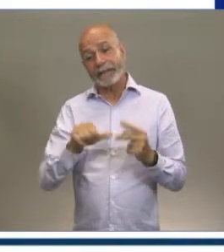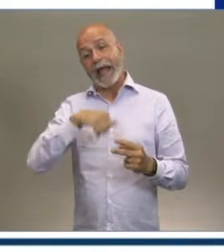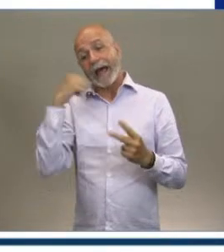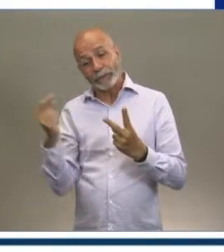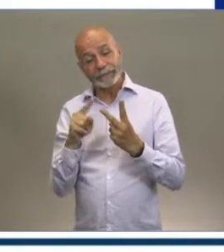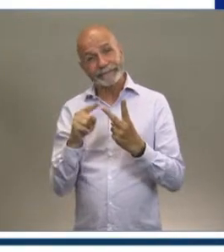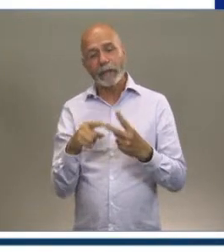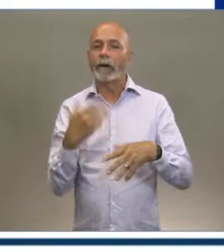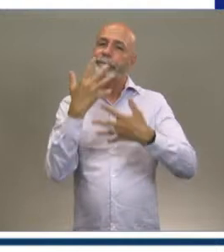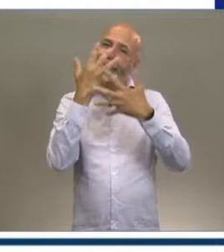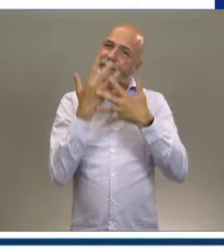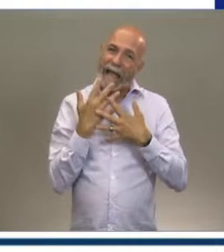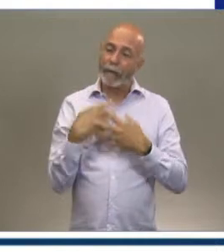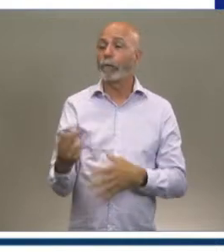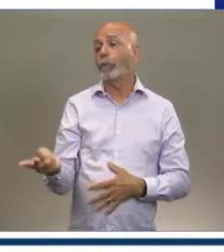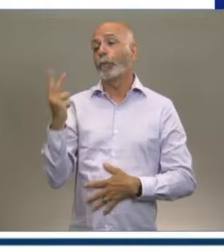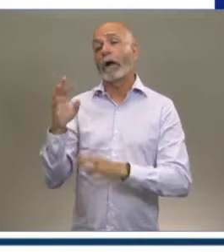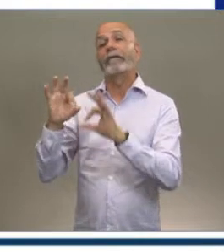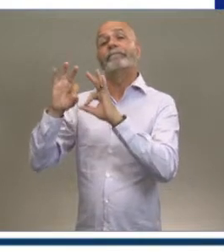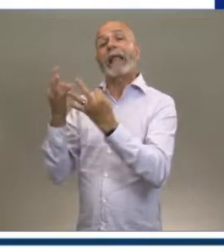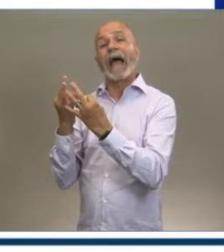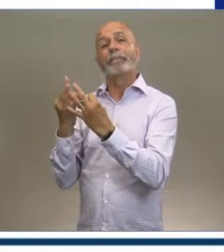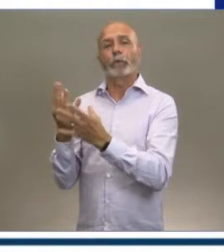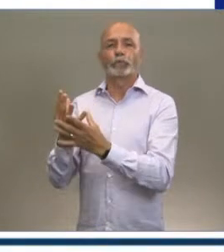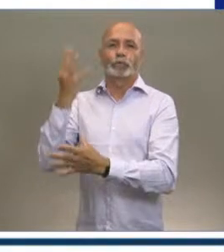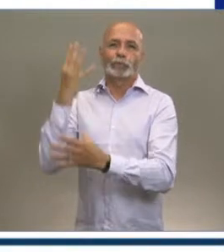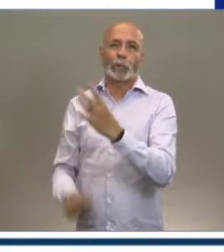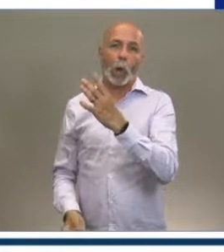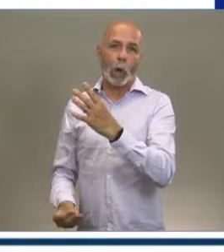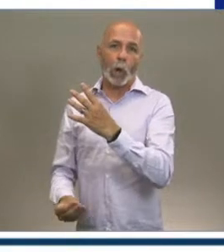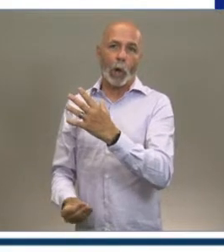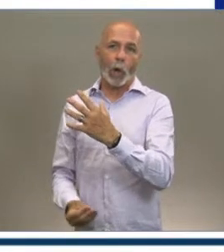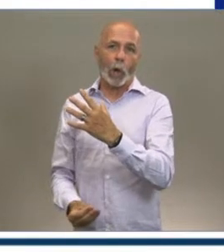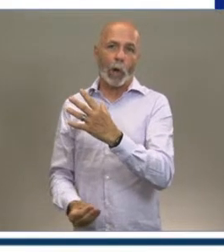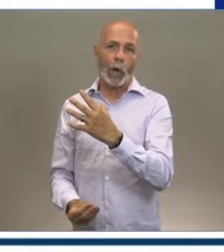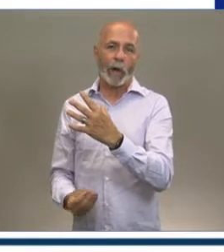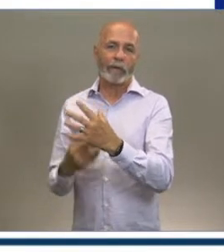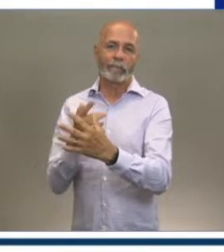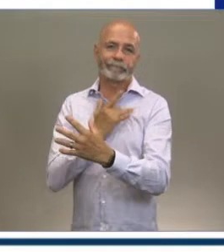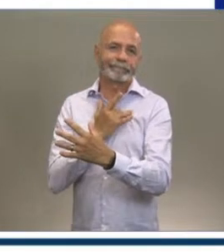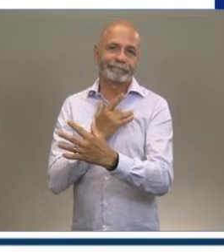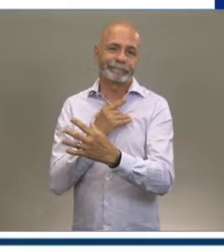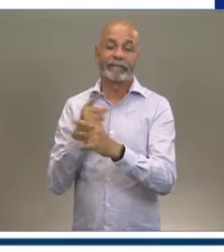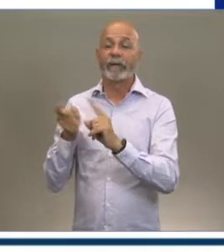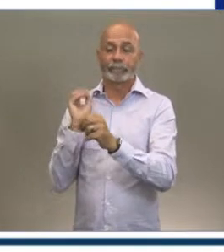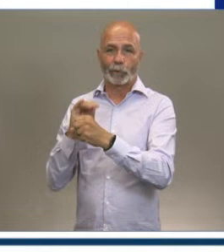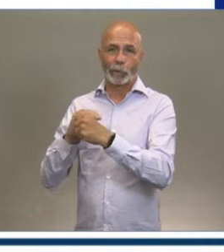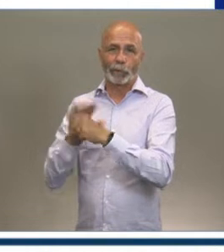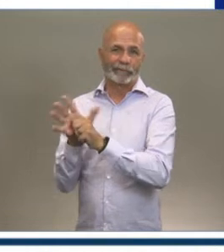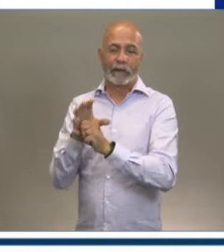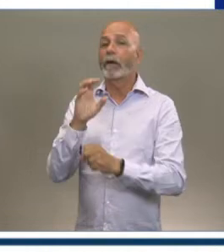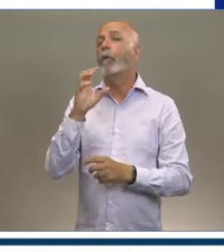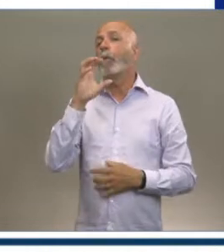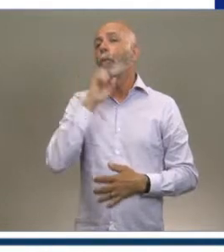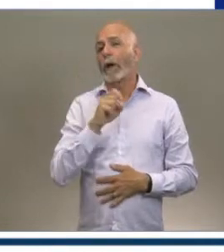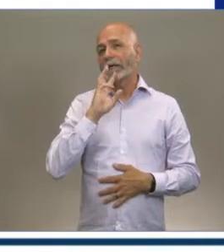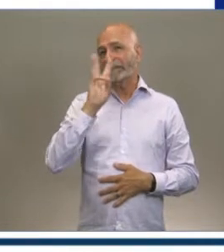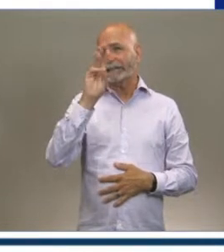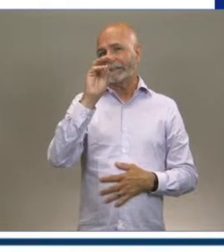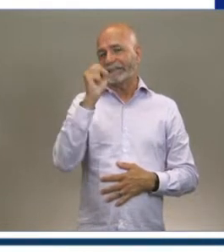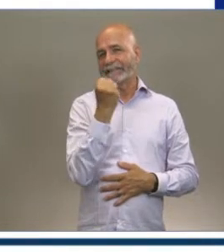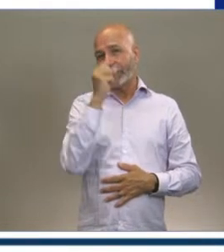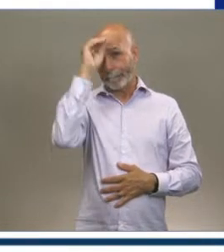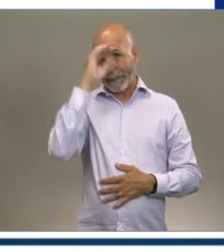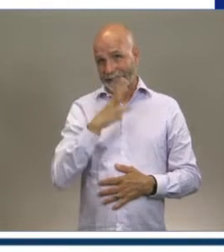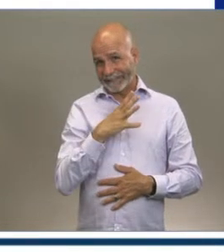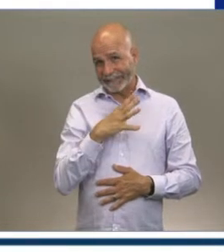families, it's a very sad day. They've lost loved ones due to COVID complications. A man in his 60s from Central Zone who had his first